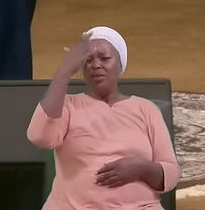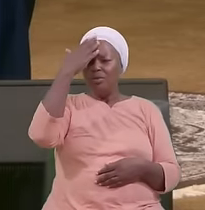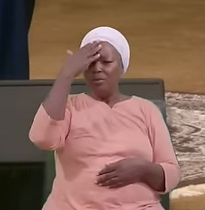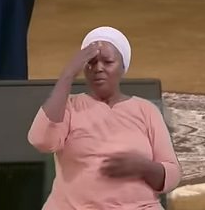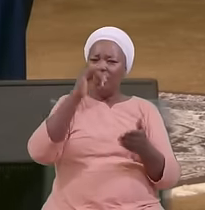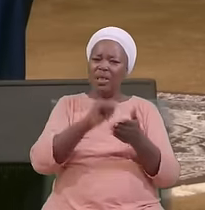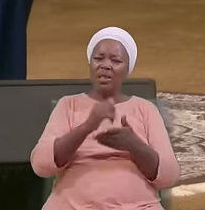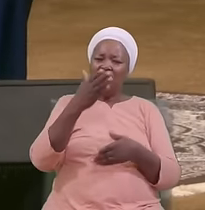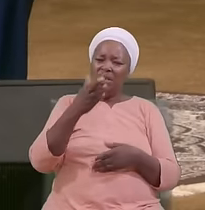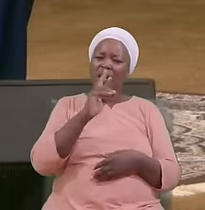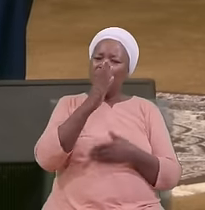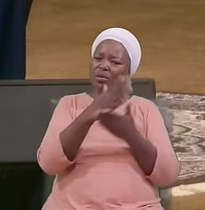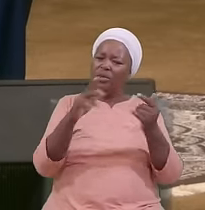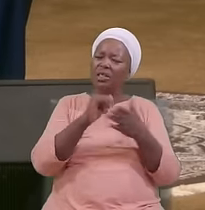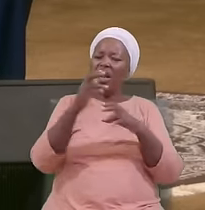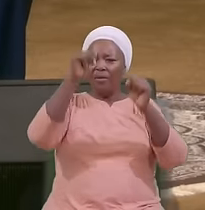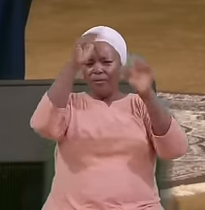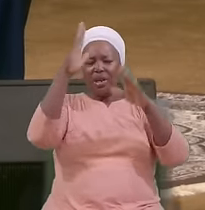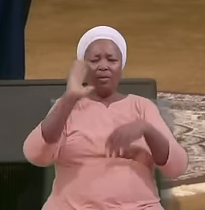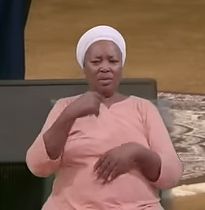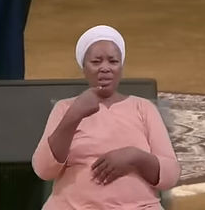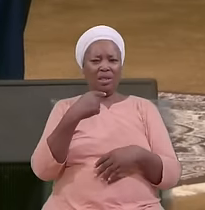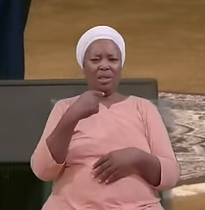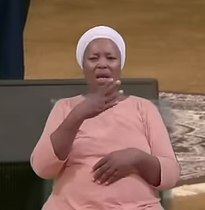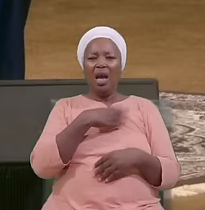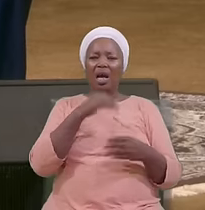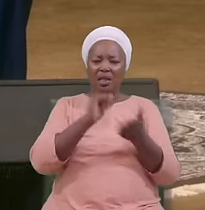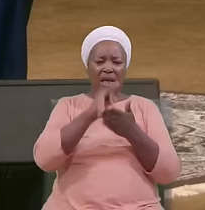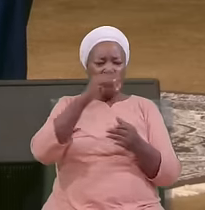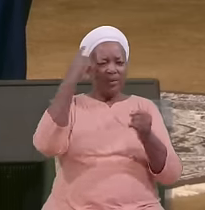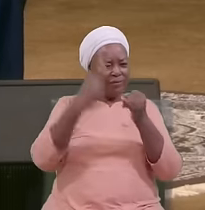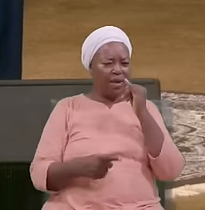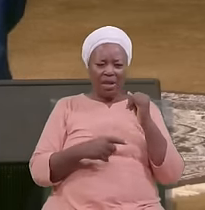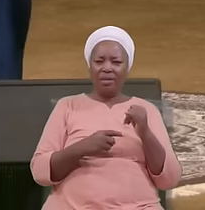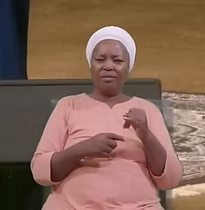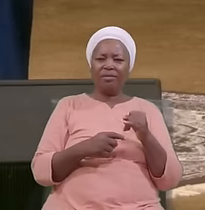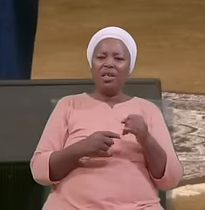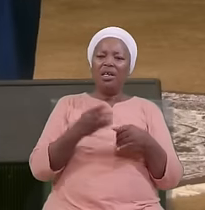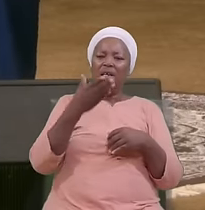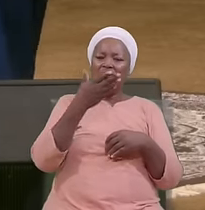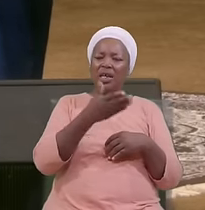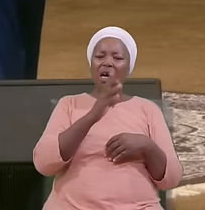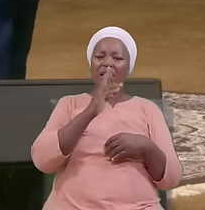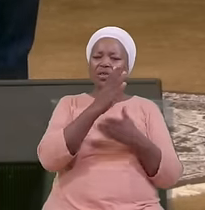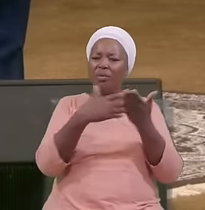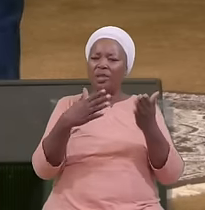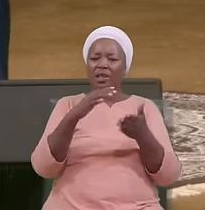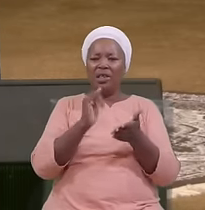are some things the Father will say, and that's final. There